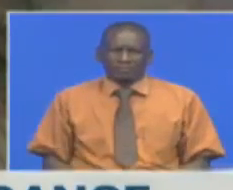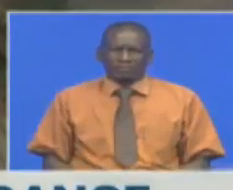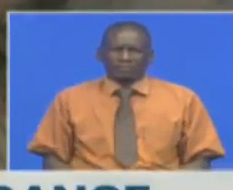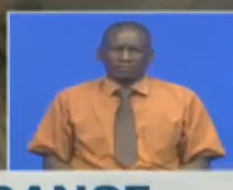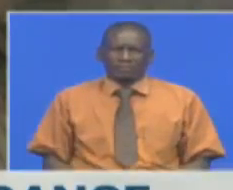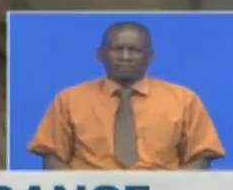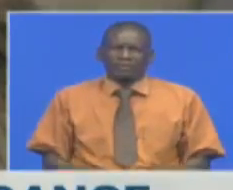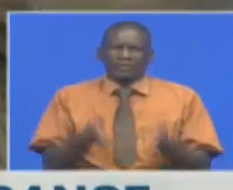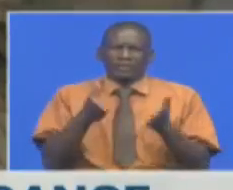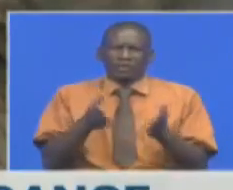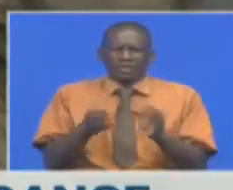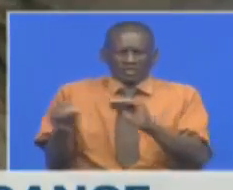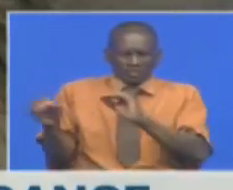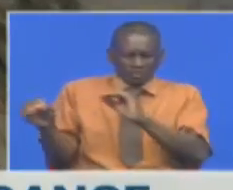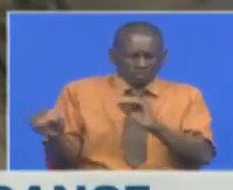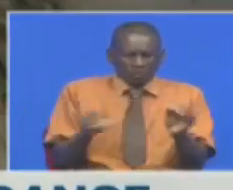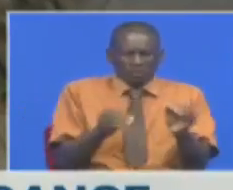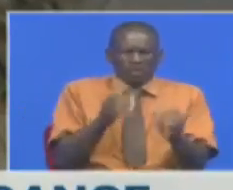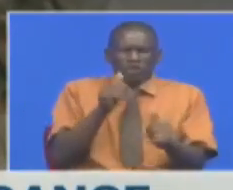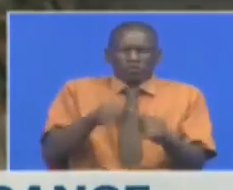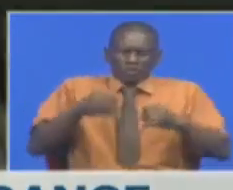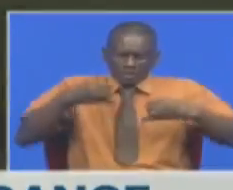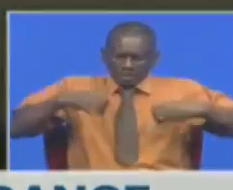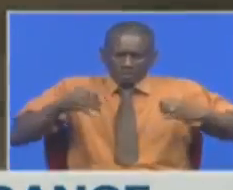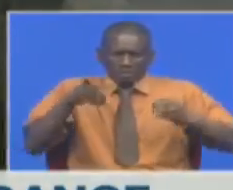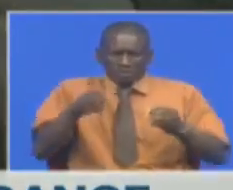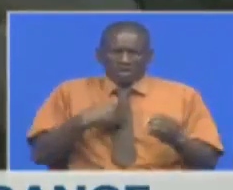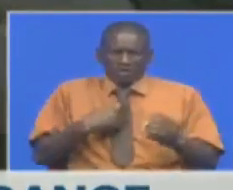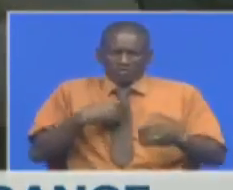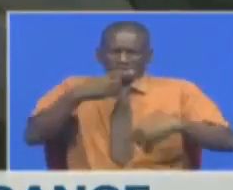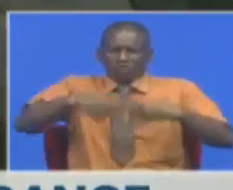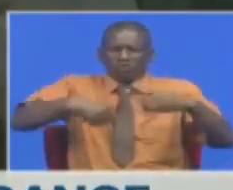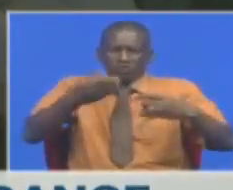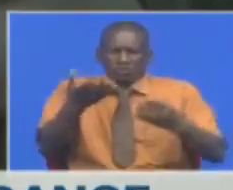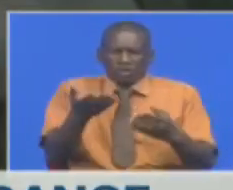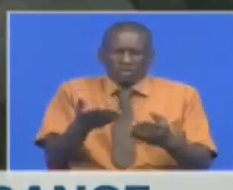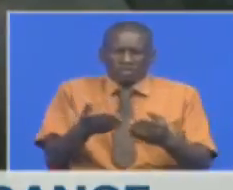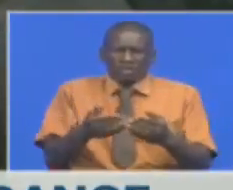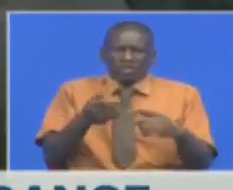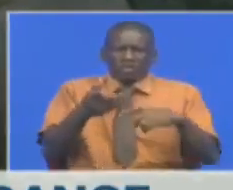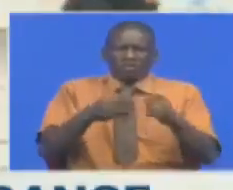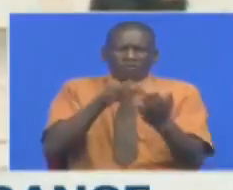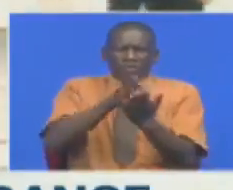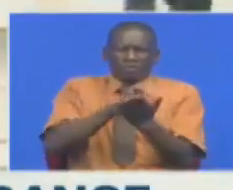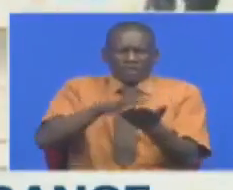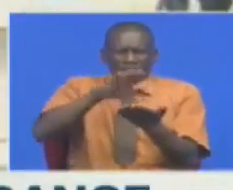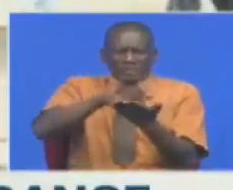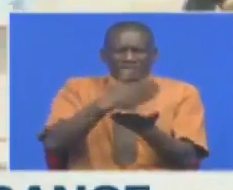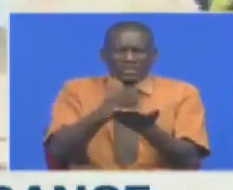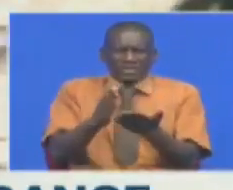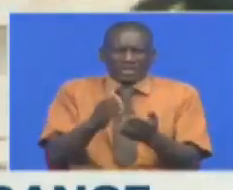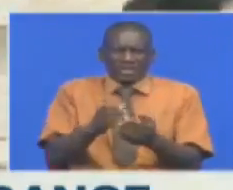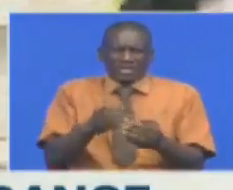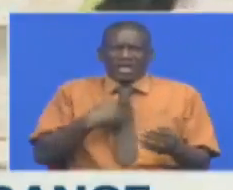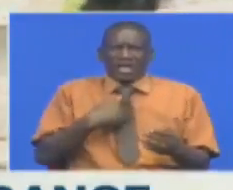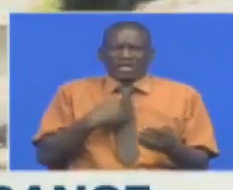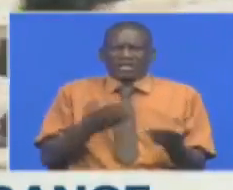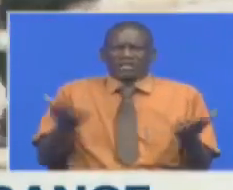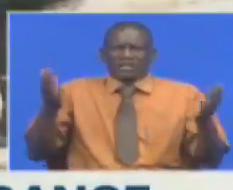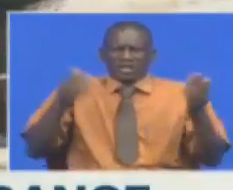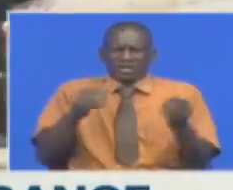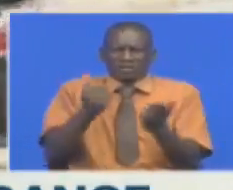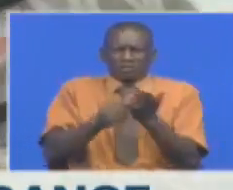It is a transition whose push for implementation has gained momentum ever since the banking sector was rocked by the collapse of